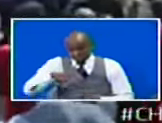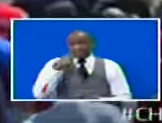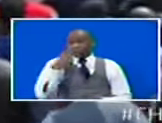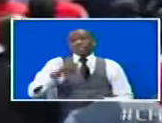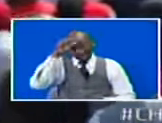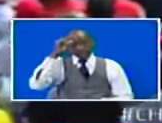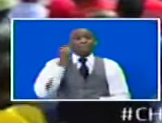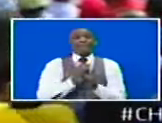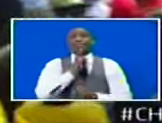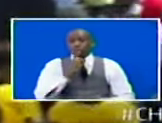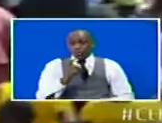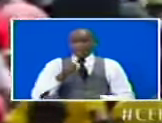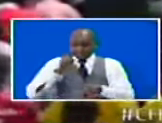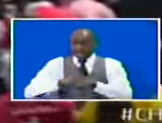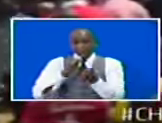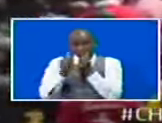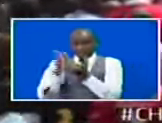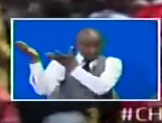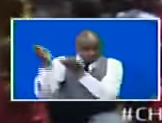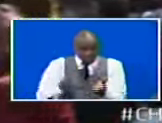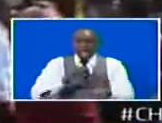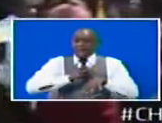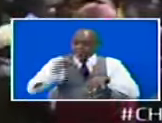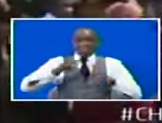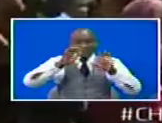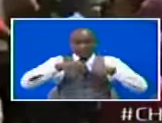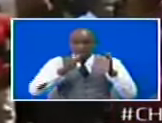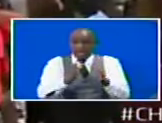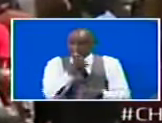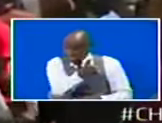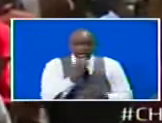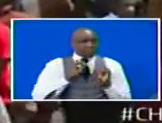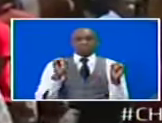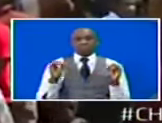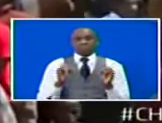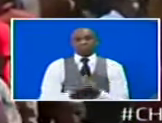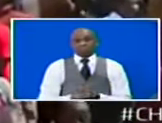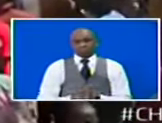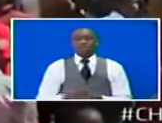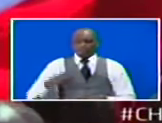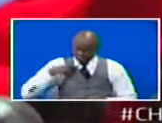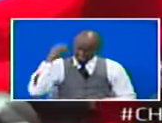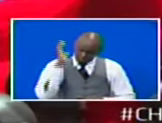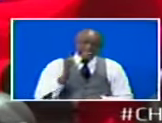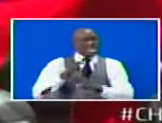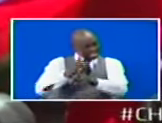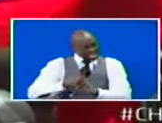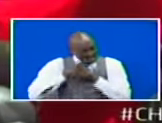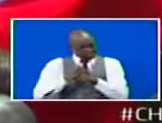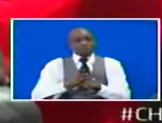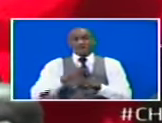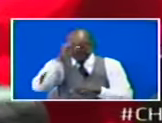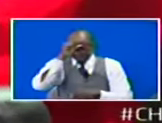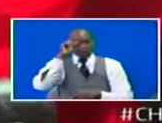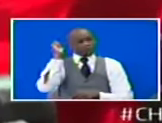will ensure that the importation of maize will not affect local farmers. We are going to be careful as the government